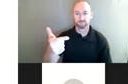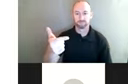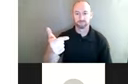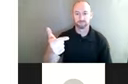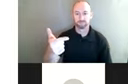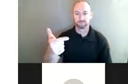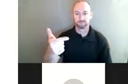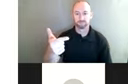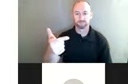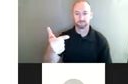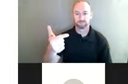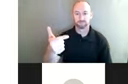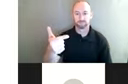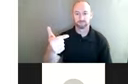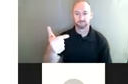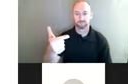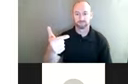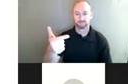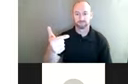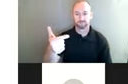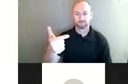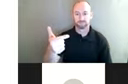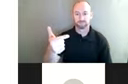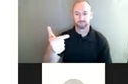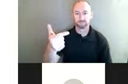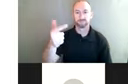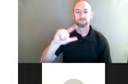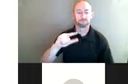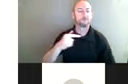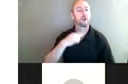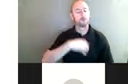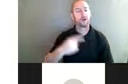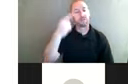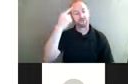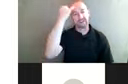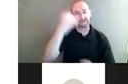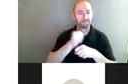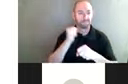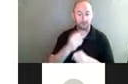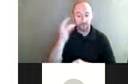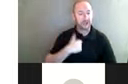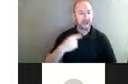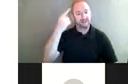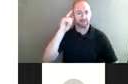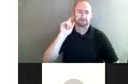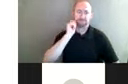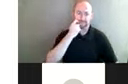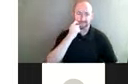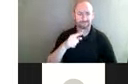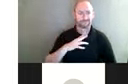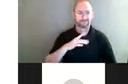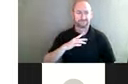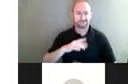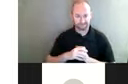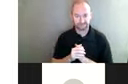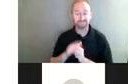map. I think it's captivating. It's the kind of thing where I wish that I had come up with the idea to make this because I think it's really neat.